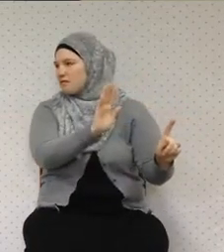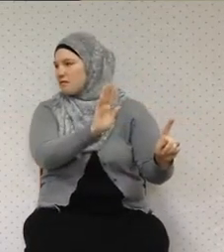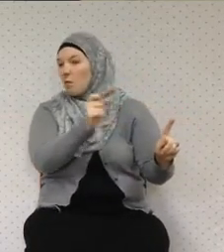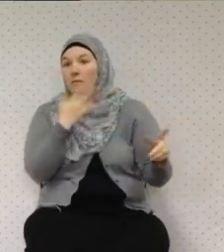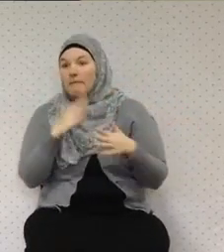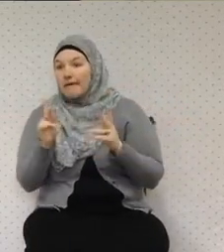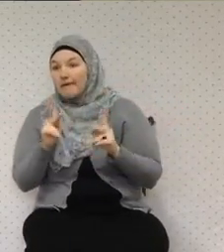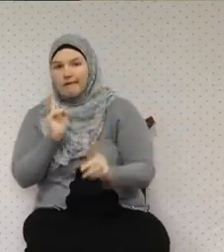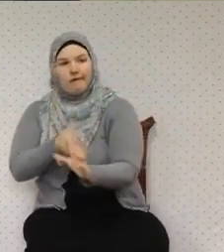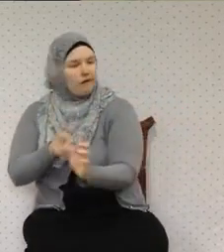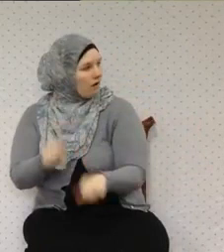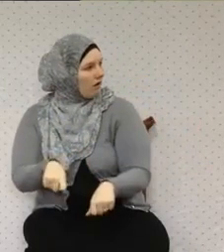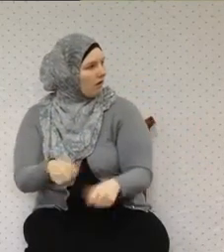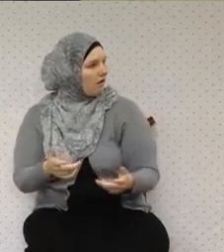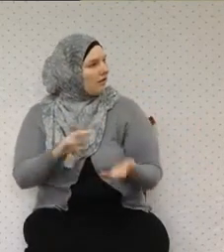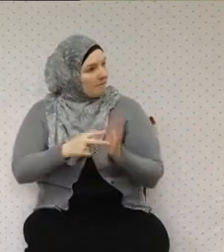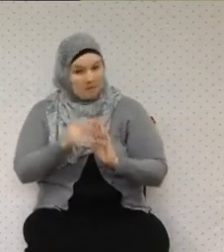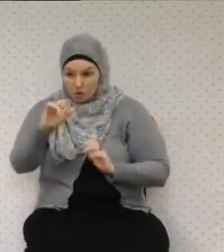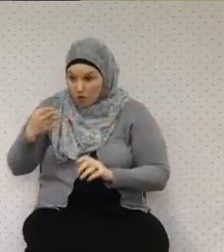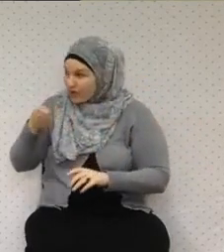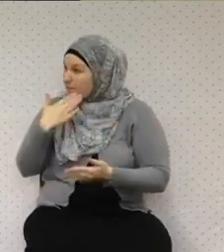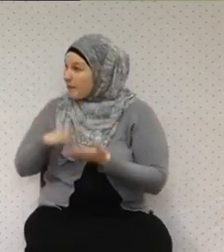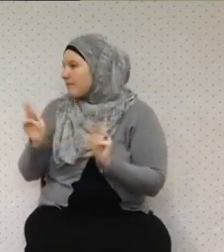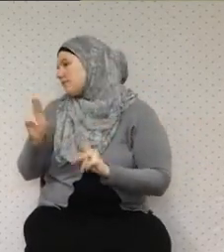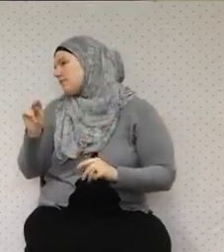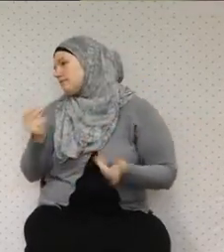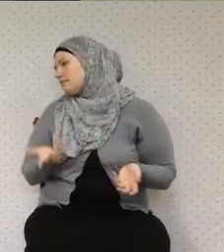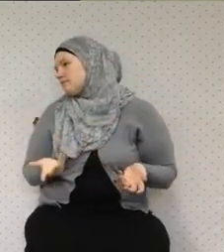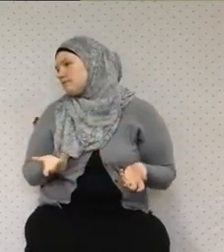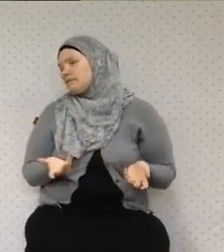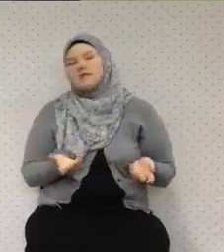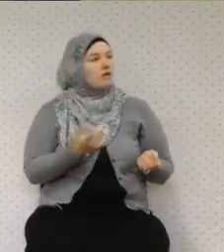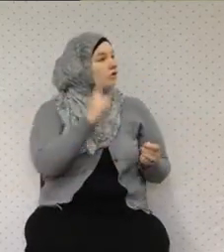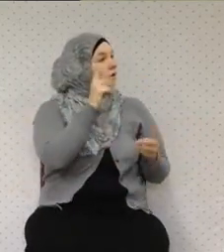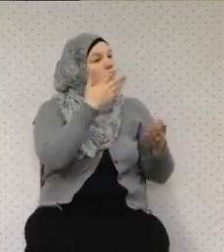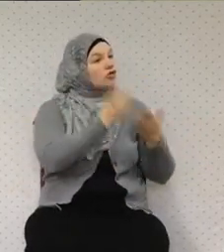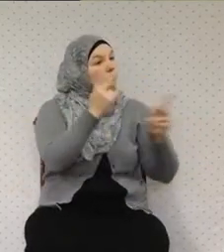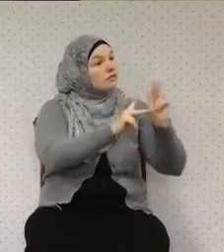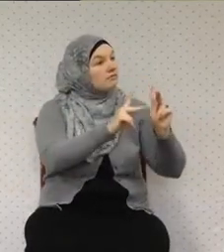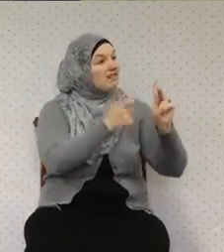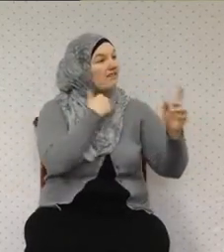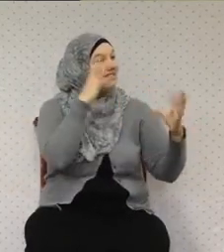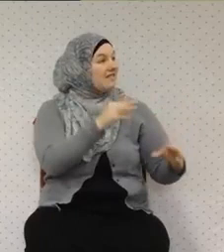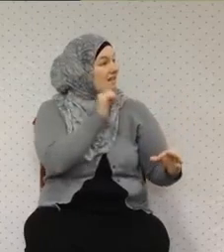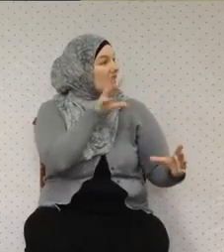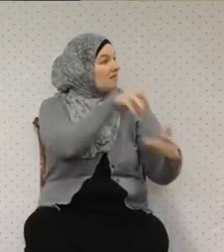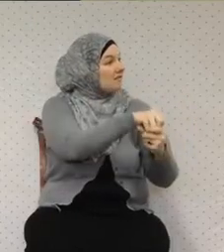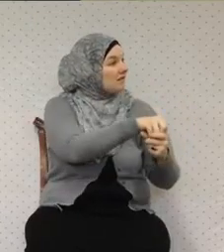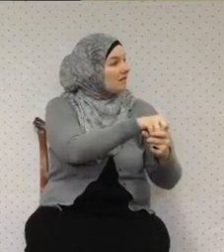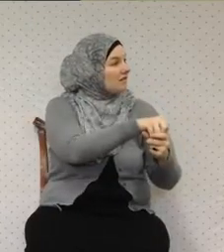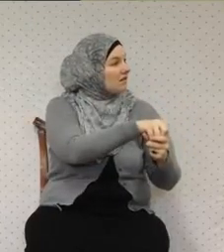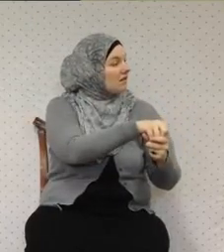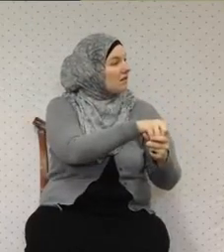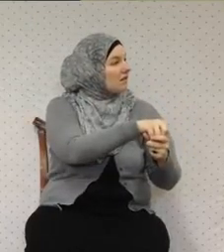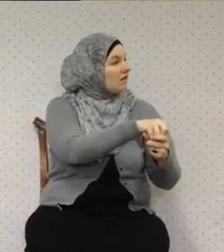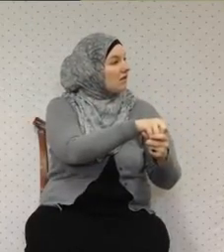happens? When you turn our way from your face from away from righteous people, what happens is